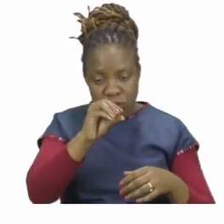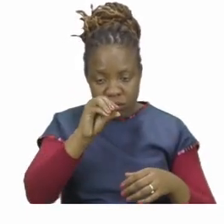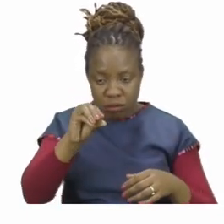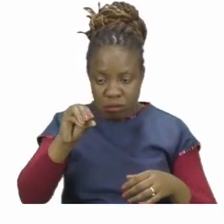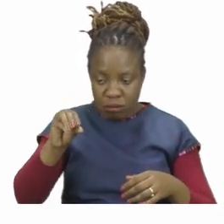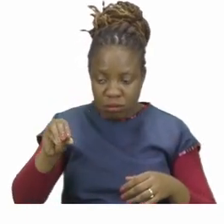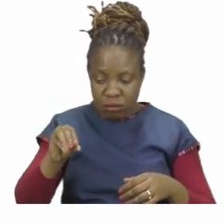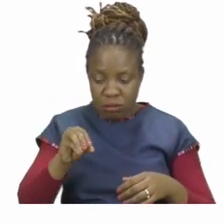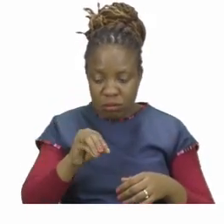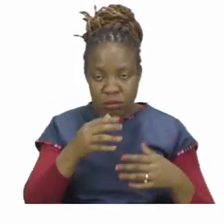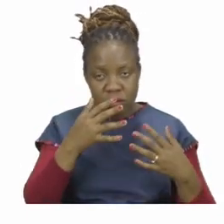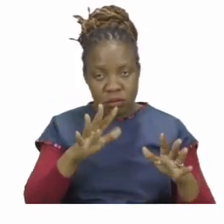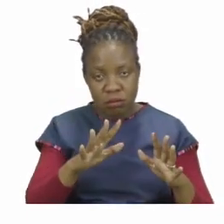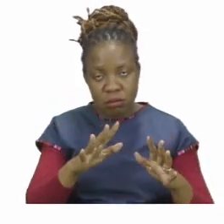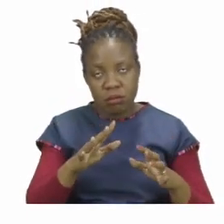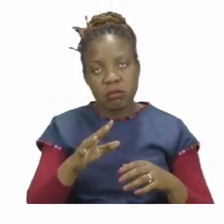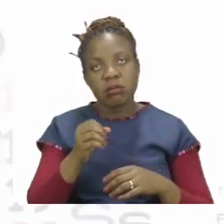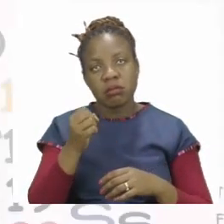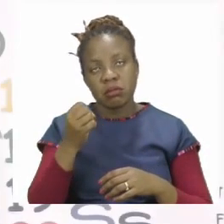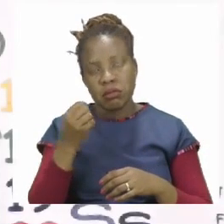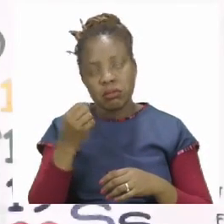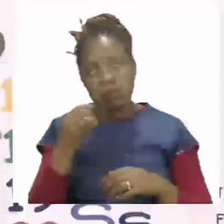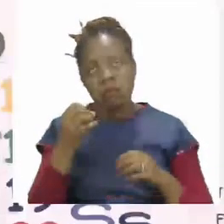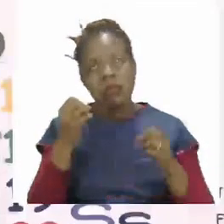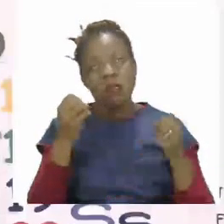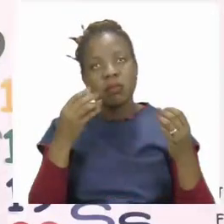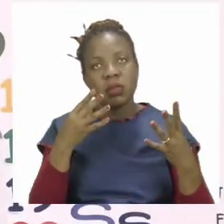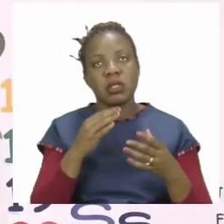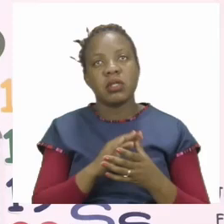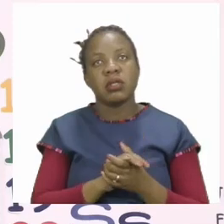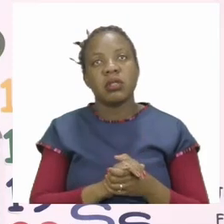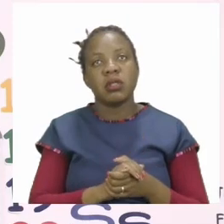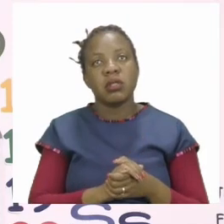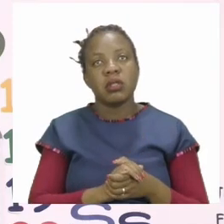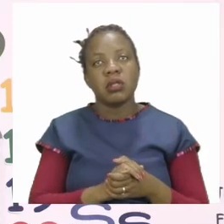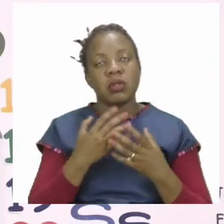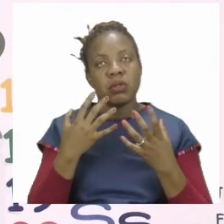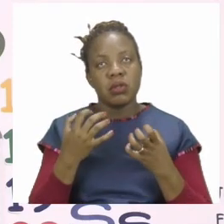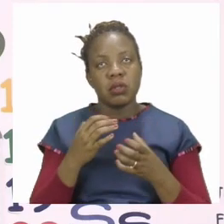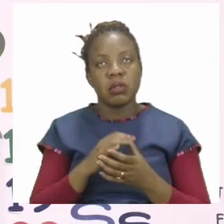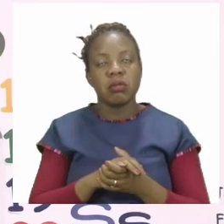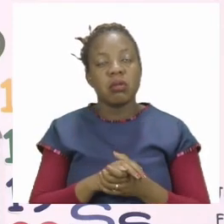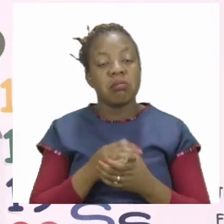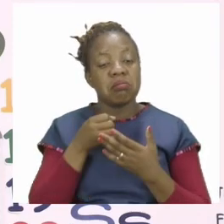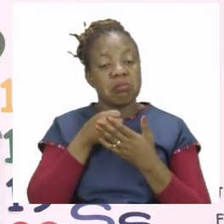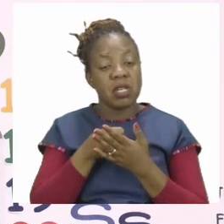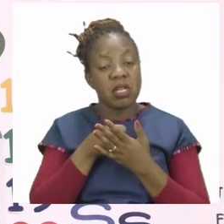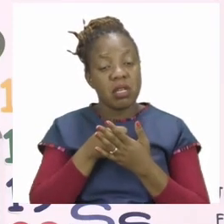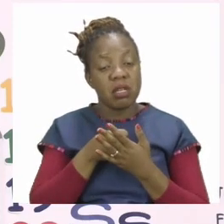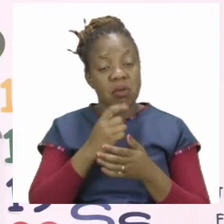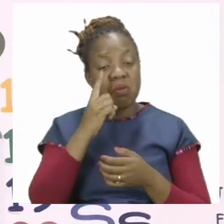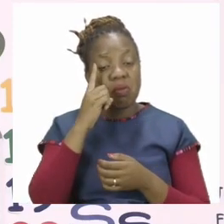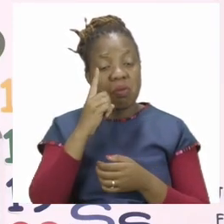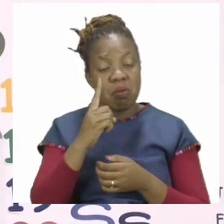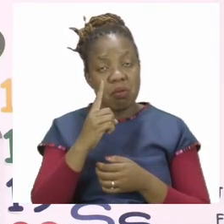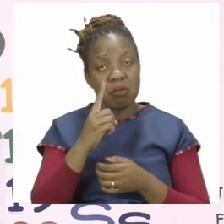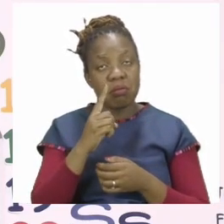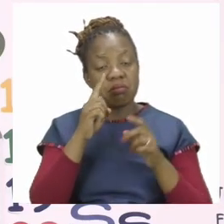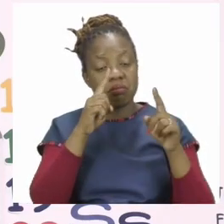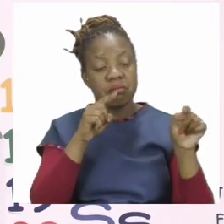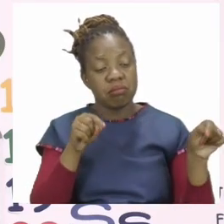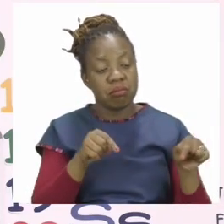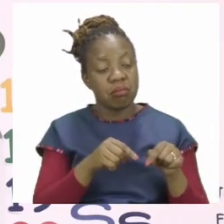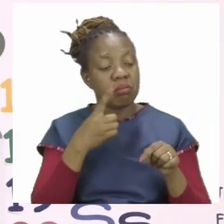need. I tried one on the board, but I don't have such a big shape.